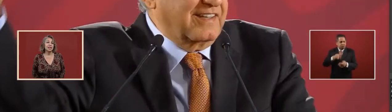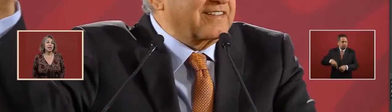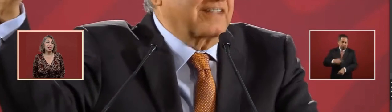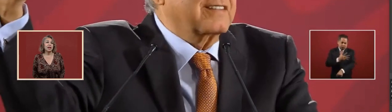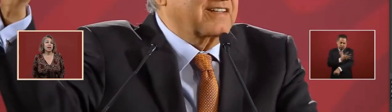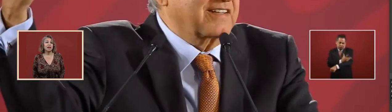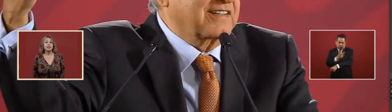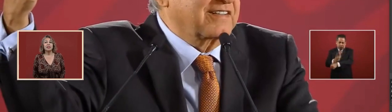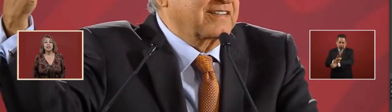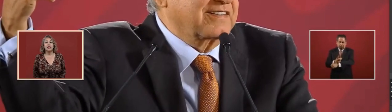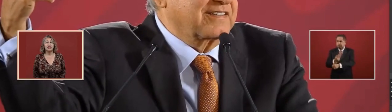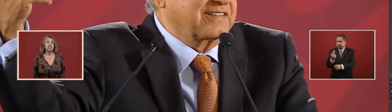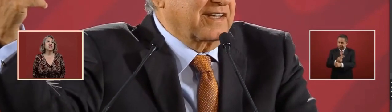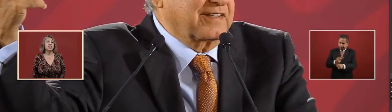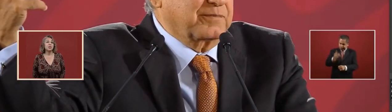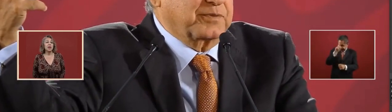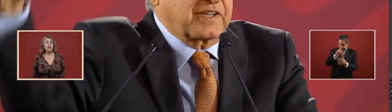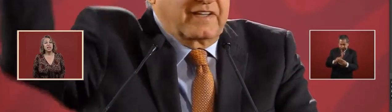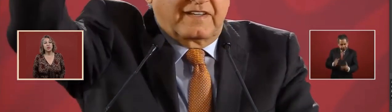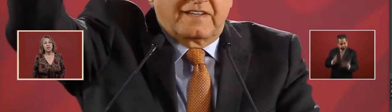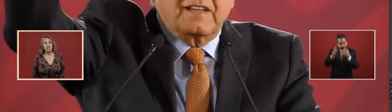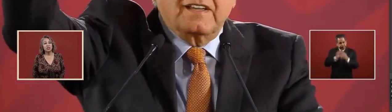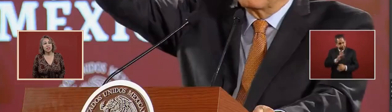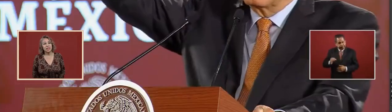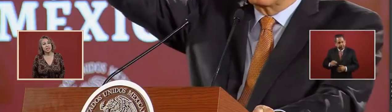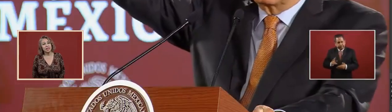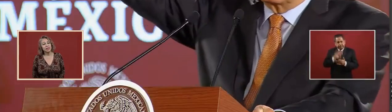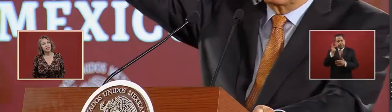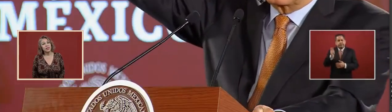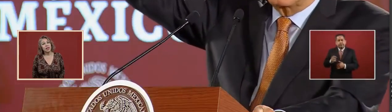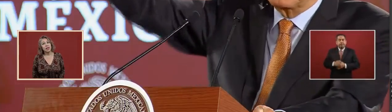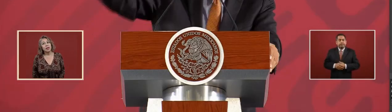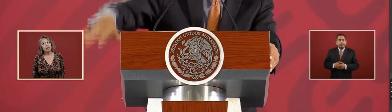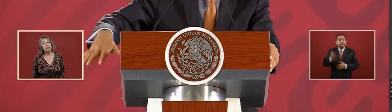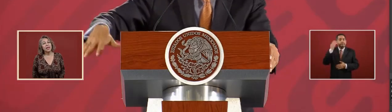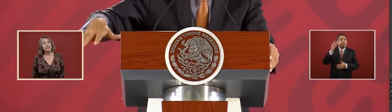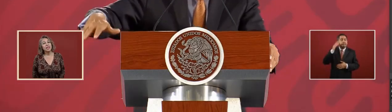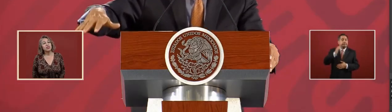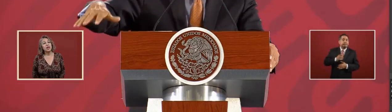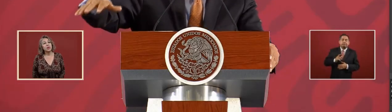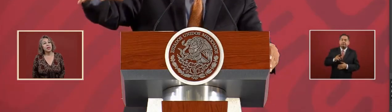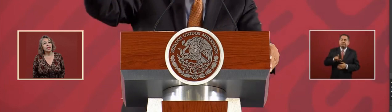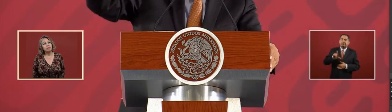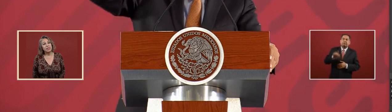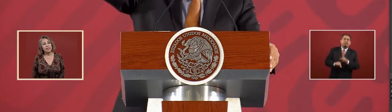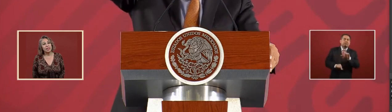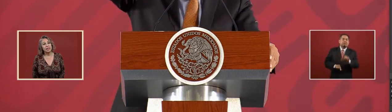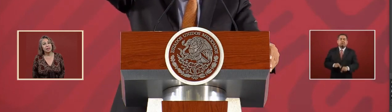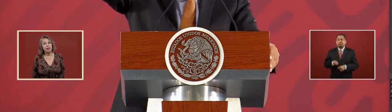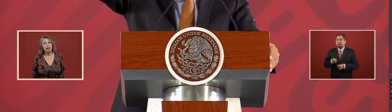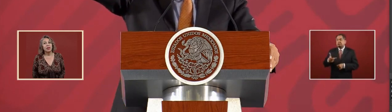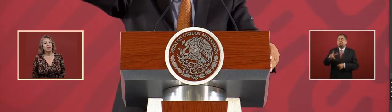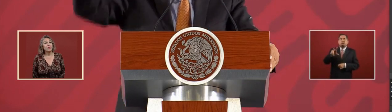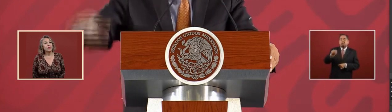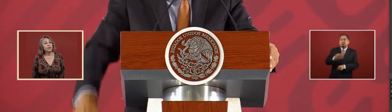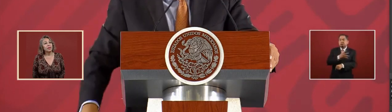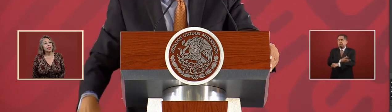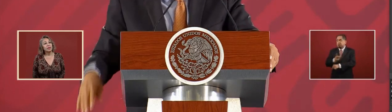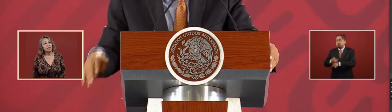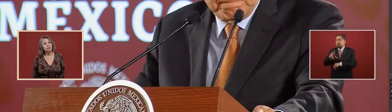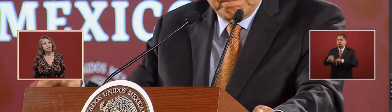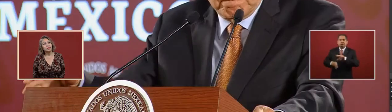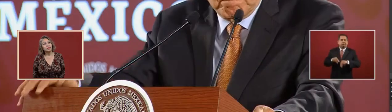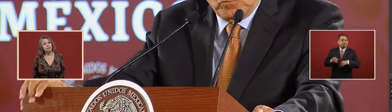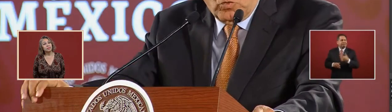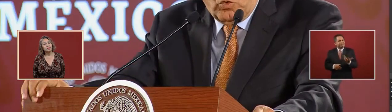is just that we need to exalt it because they tried to eclipse it.